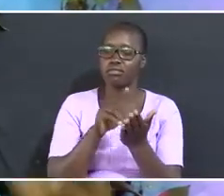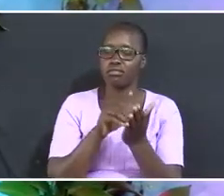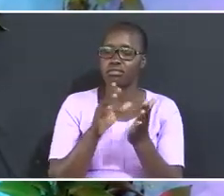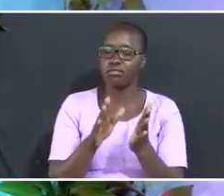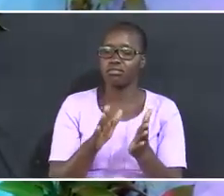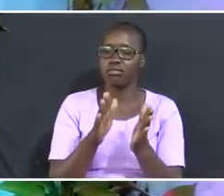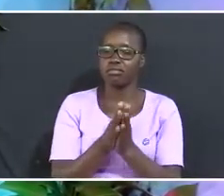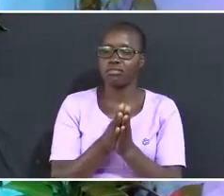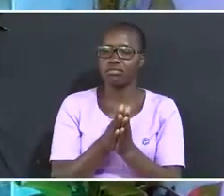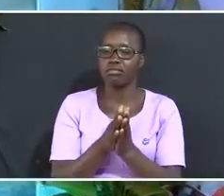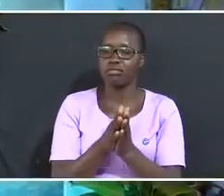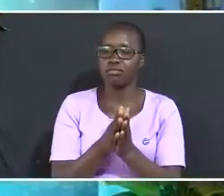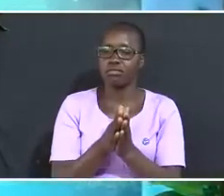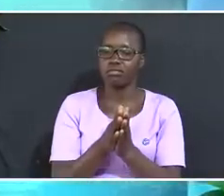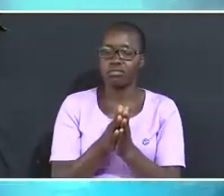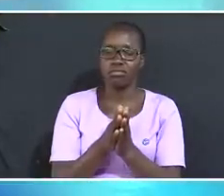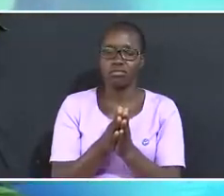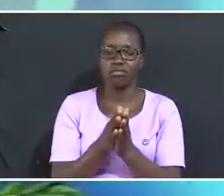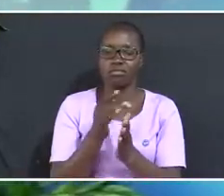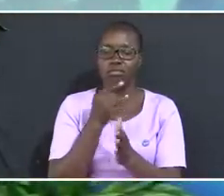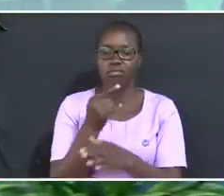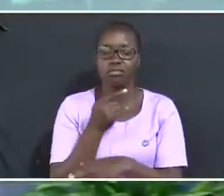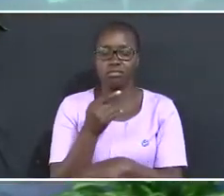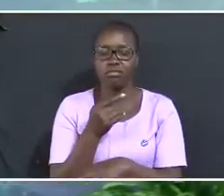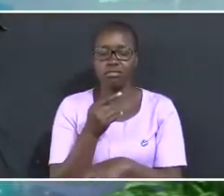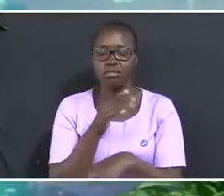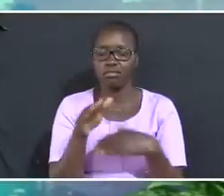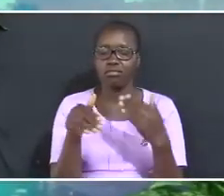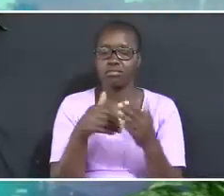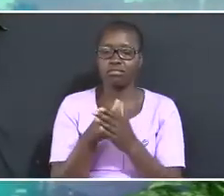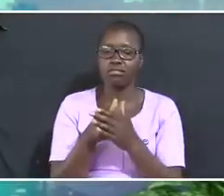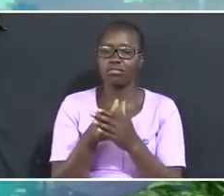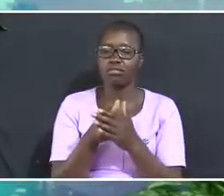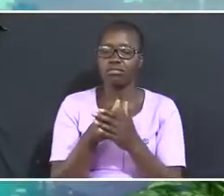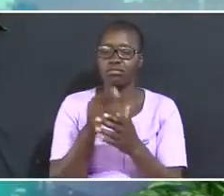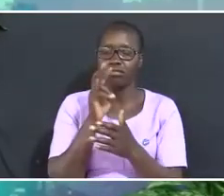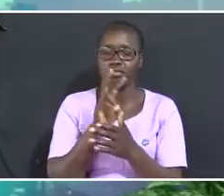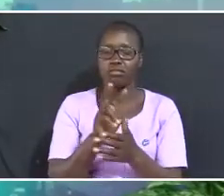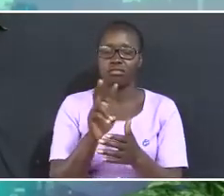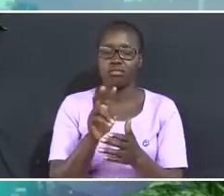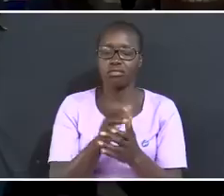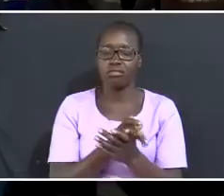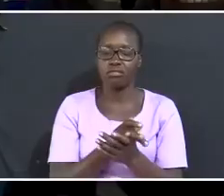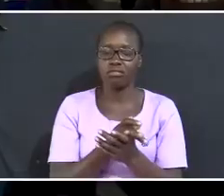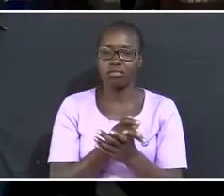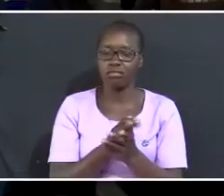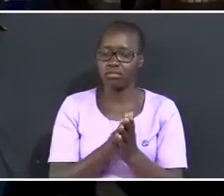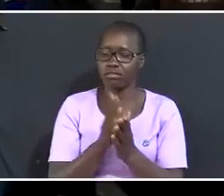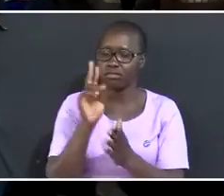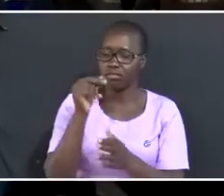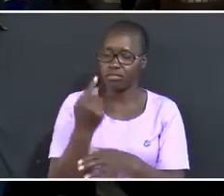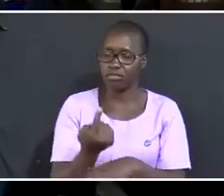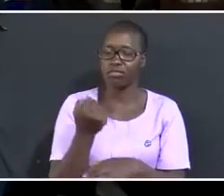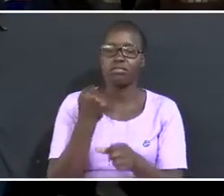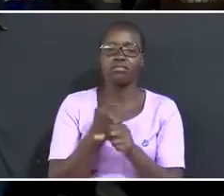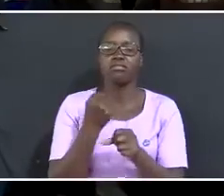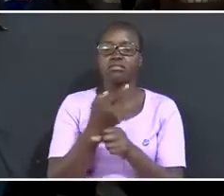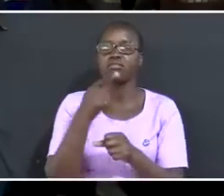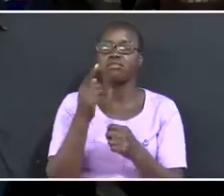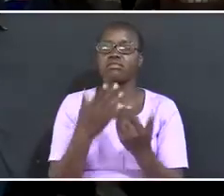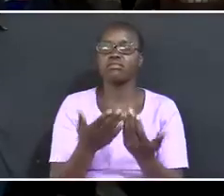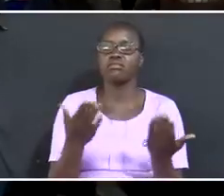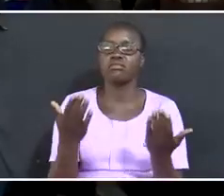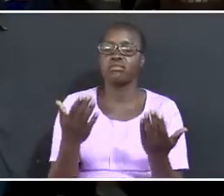That's what Romans say. It says, all have sinned. No one is doing the right